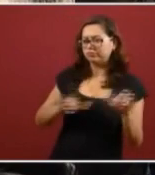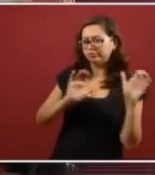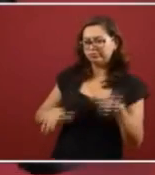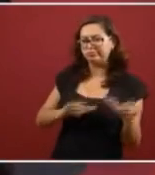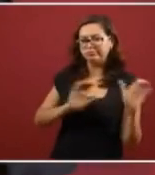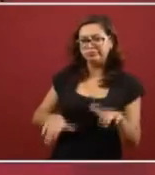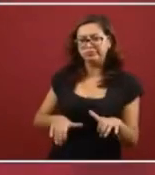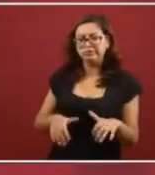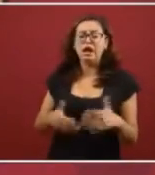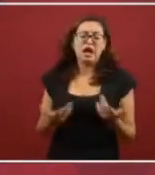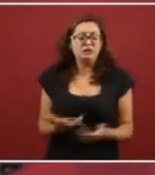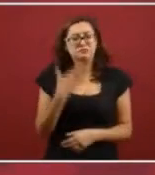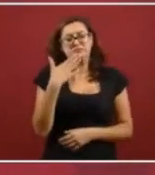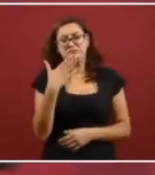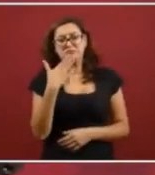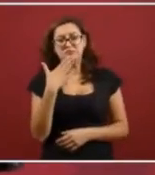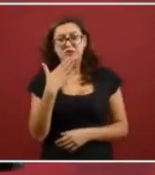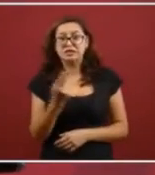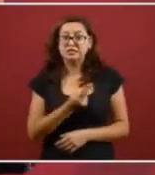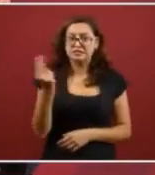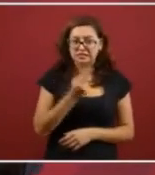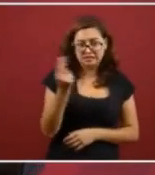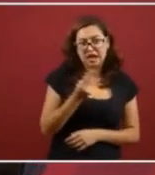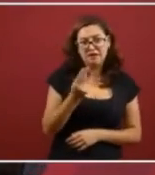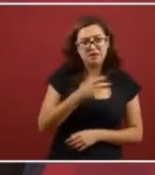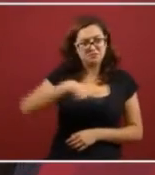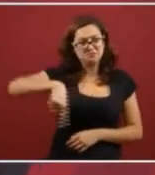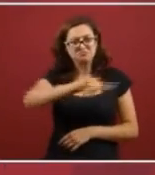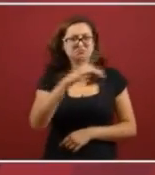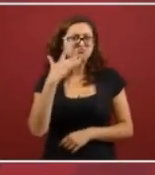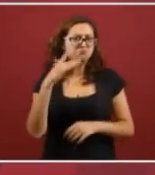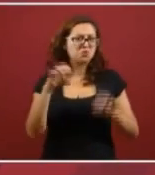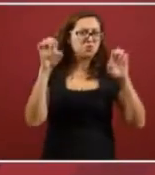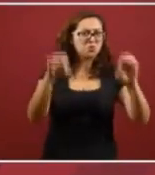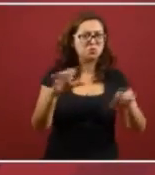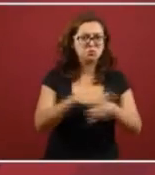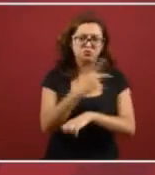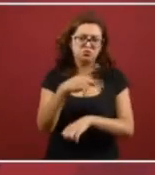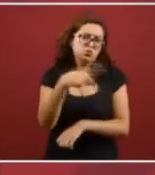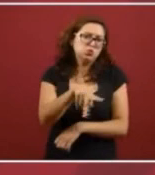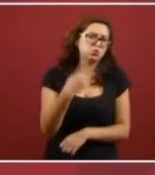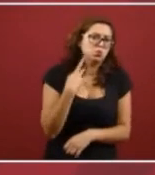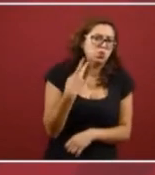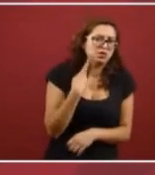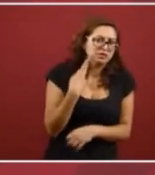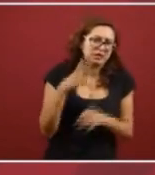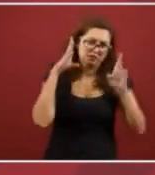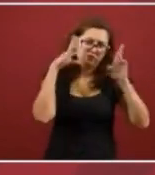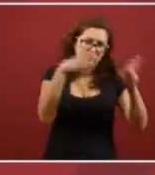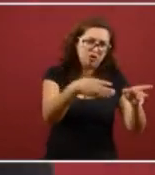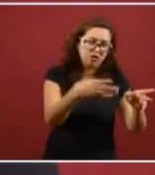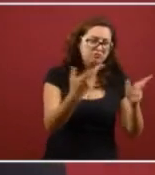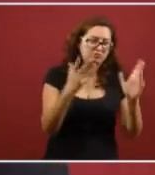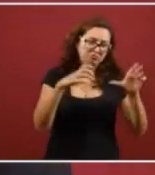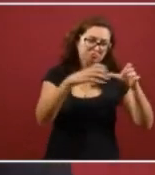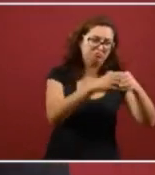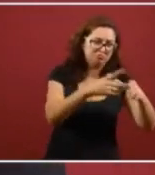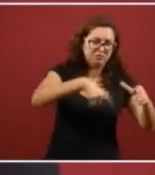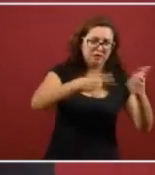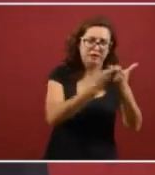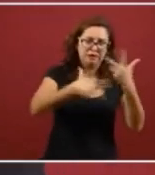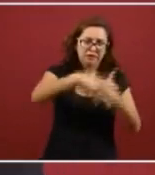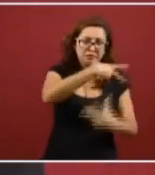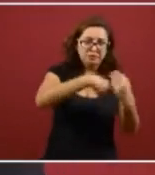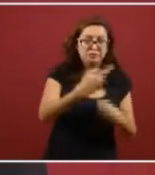estaban aplicando but una política. But they were applying a politic, foreign politics. La gente quiso un cambio. The people wanted